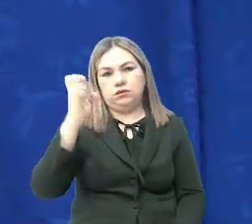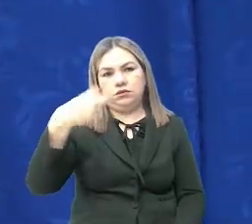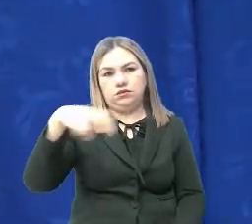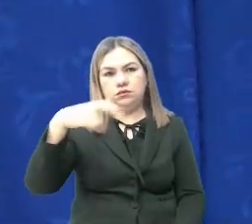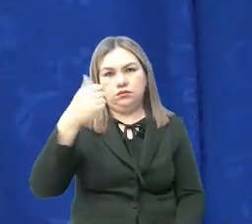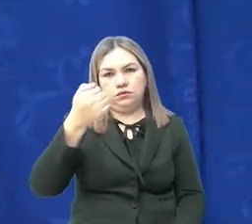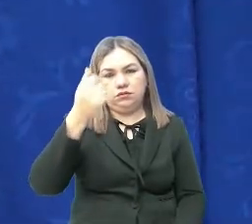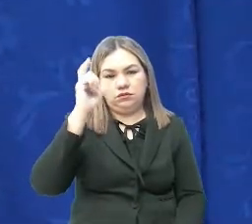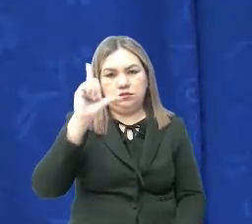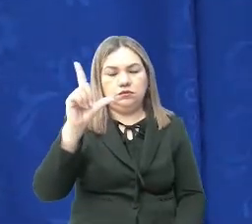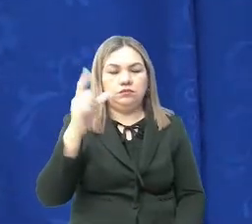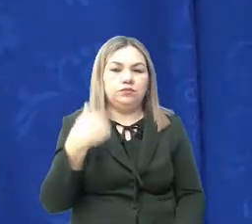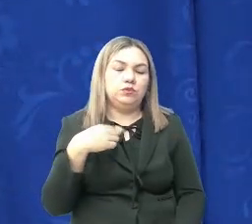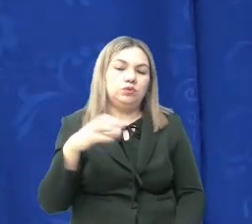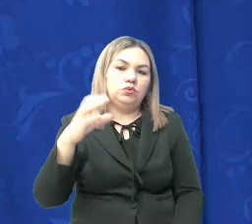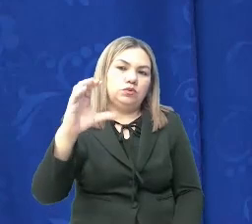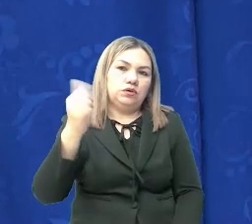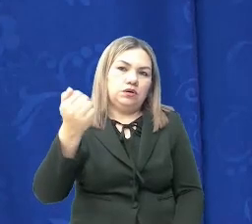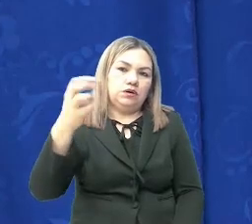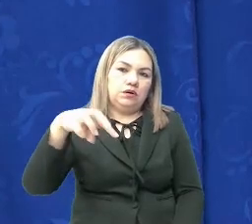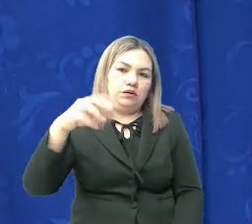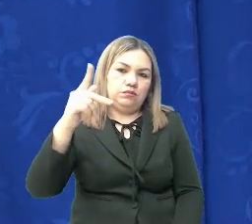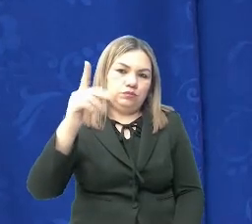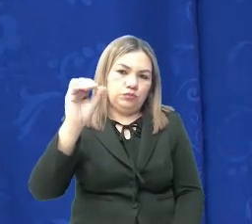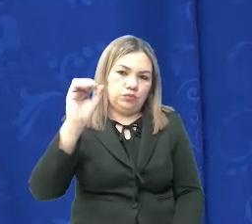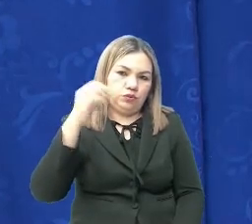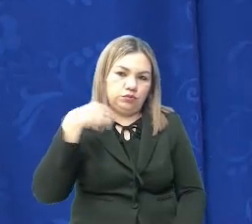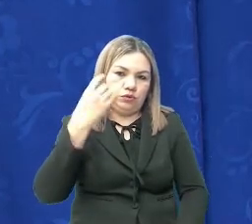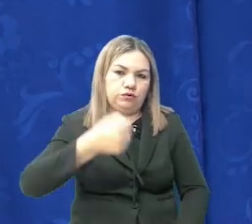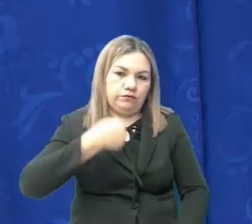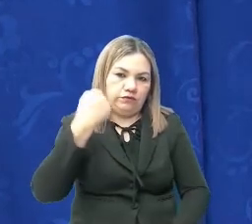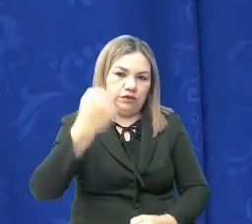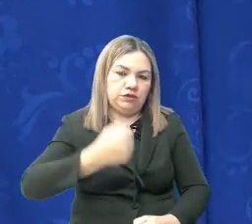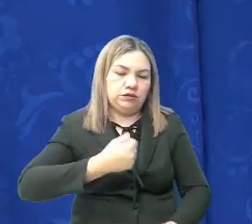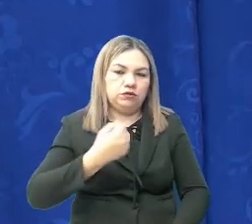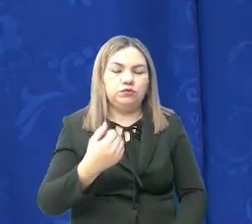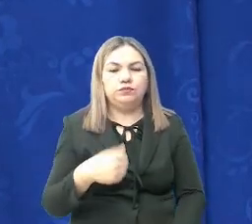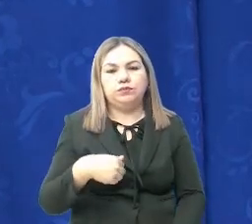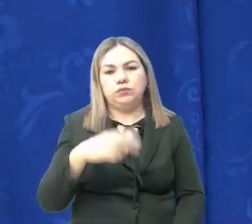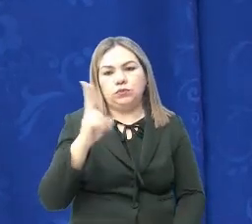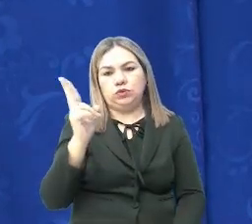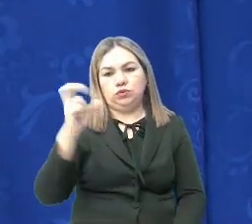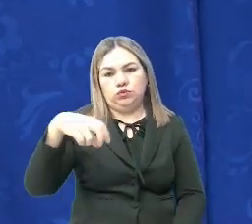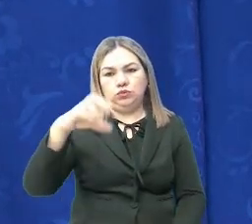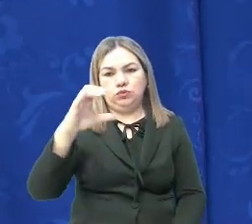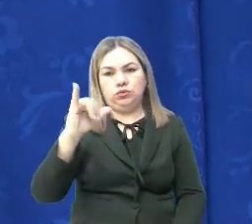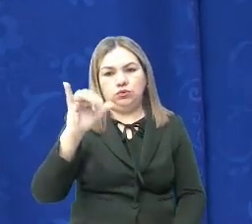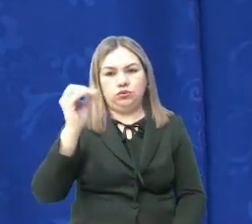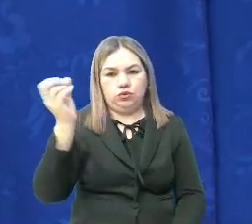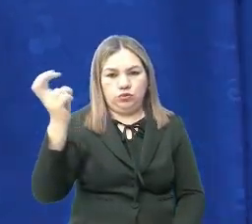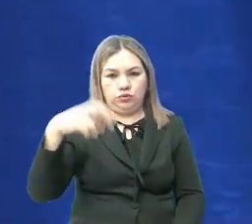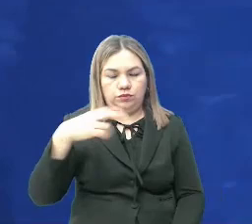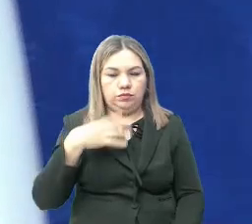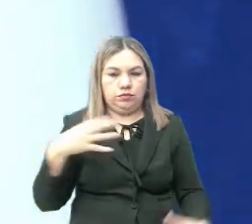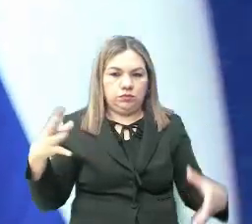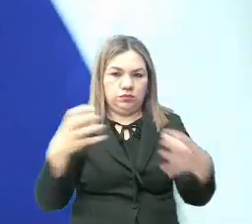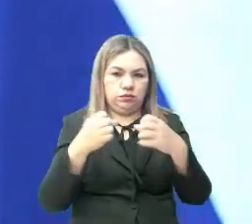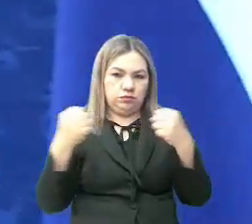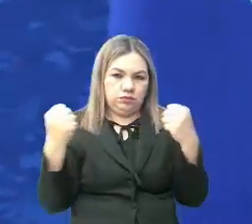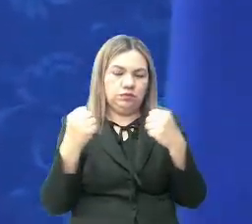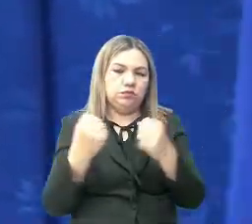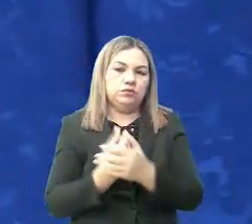sign of a prophetic field. It means the unction to take up the